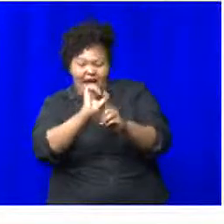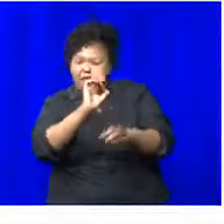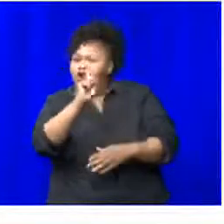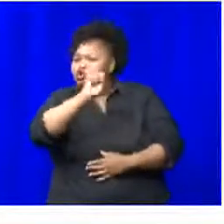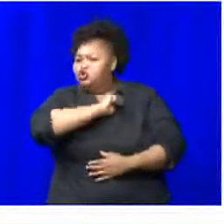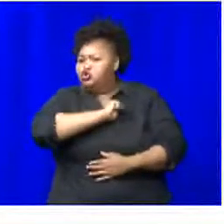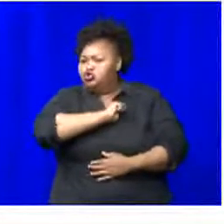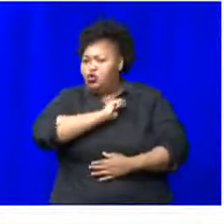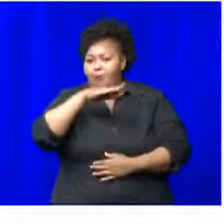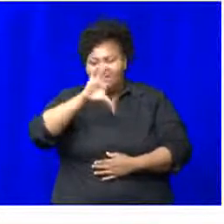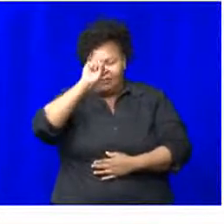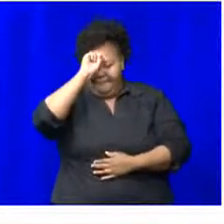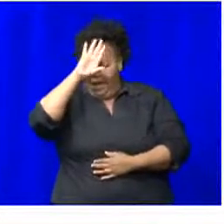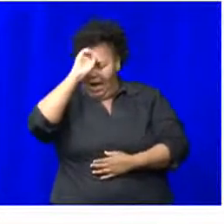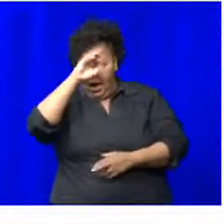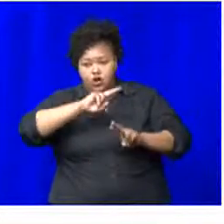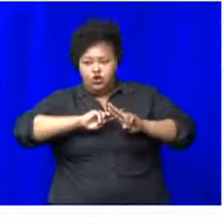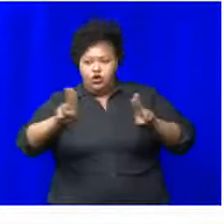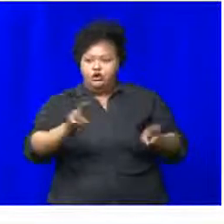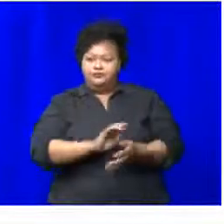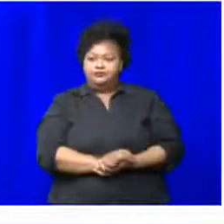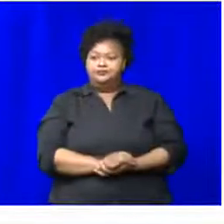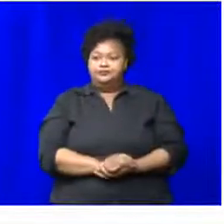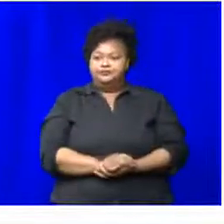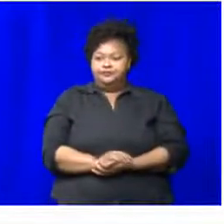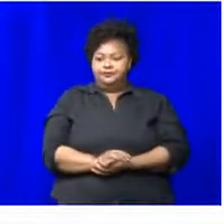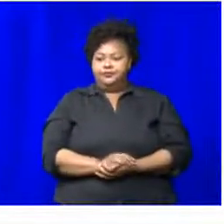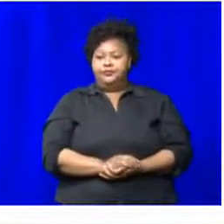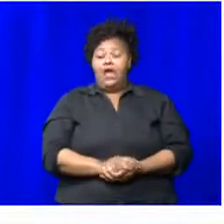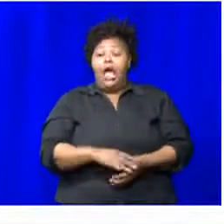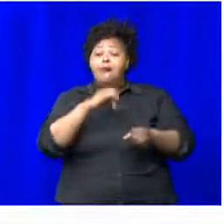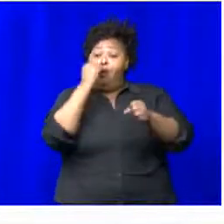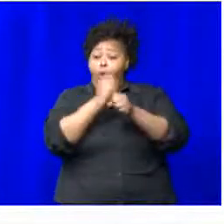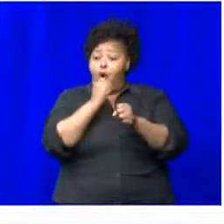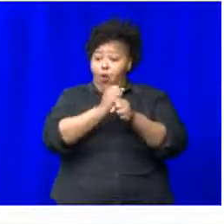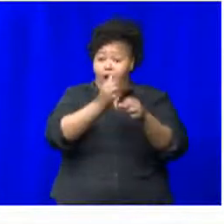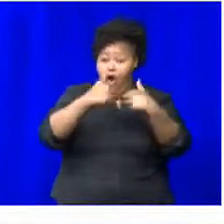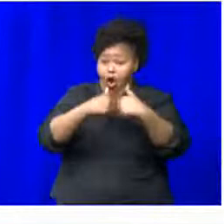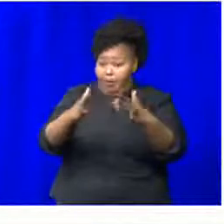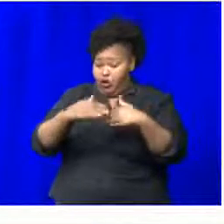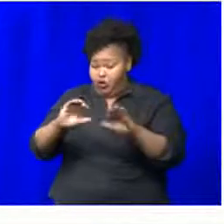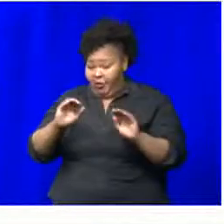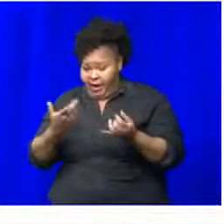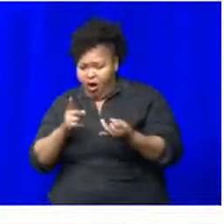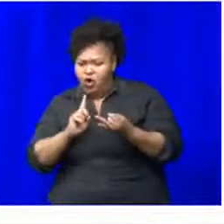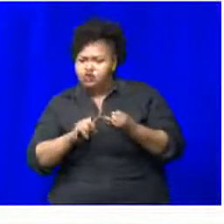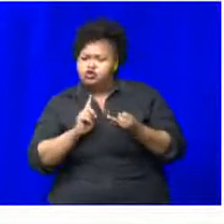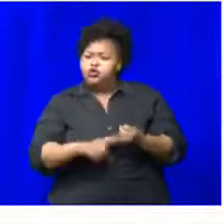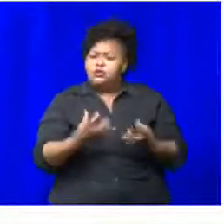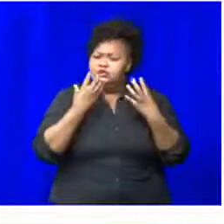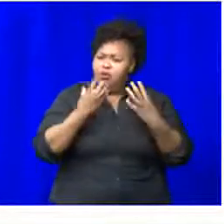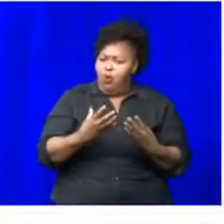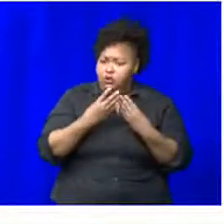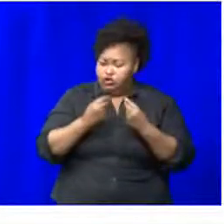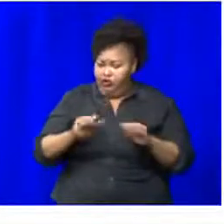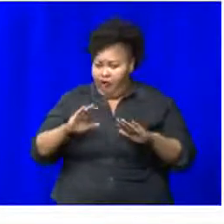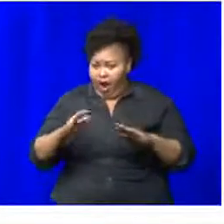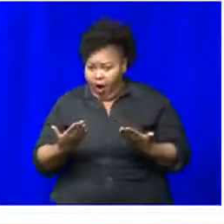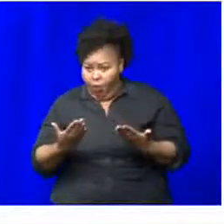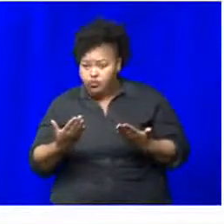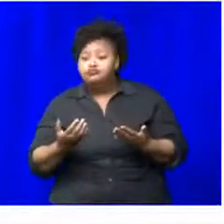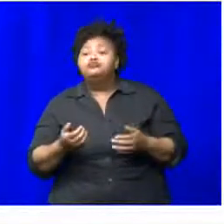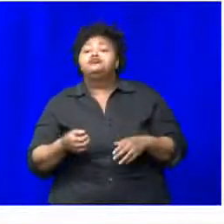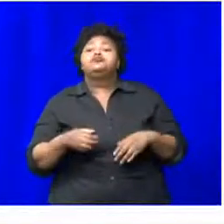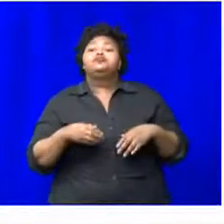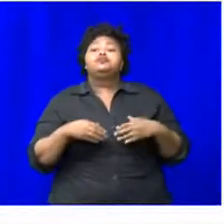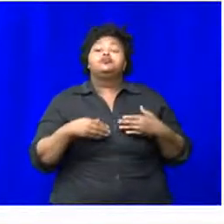is no simpler way to create new jobs, eradicate poverty, increase GDP, and raise the standard of living of